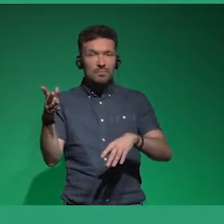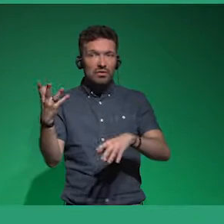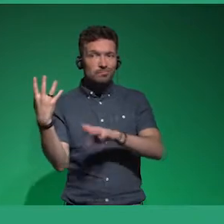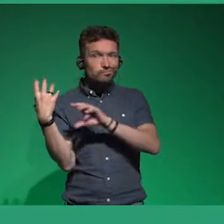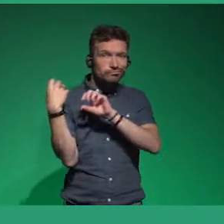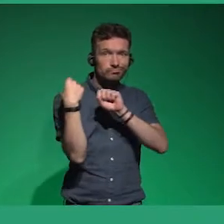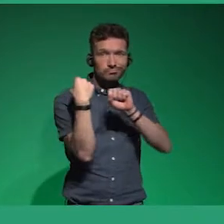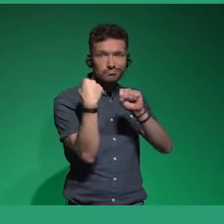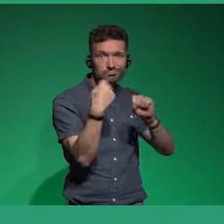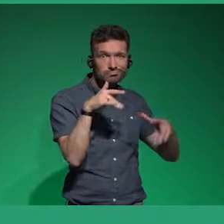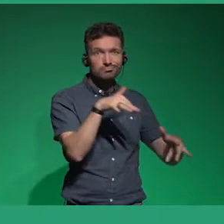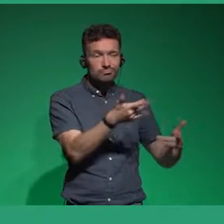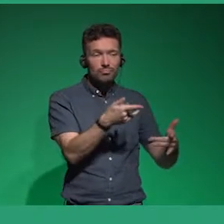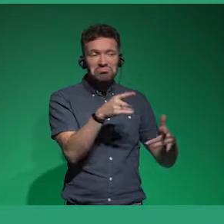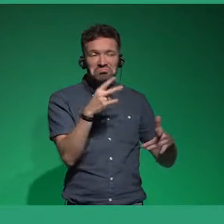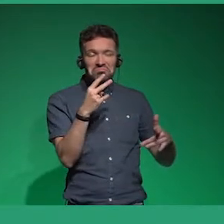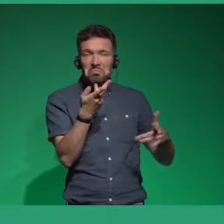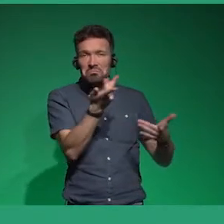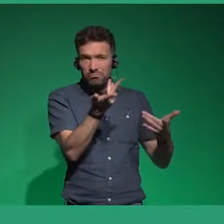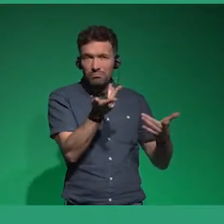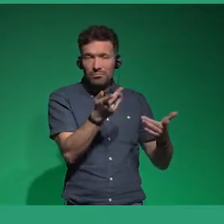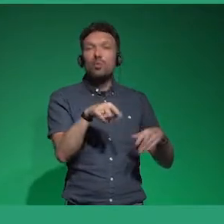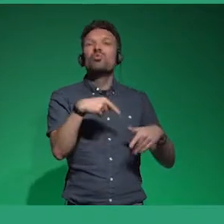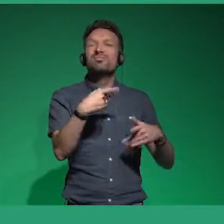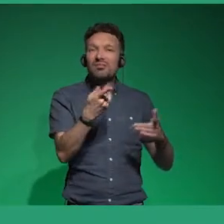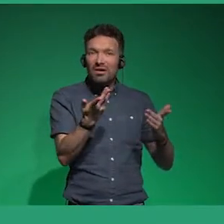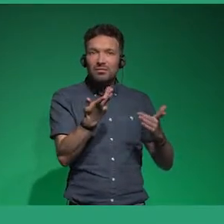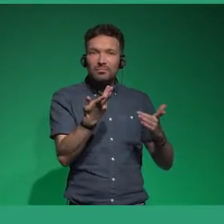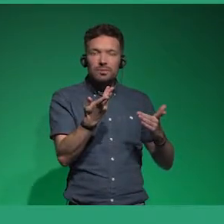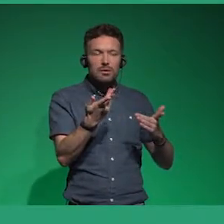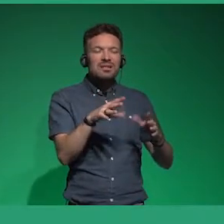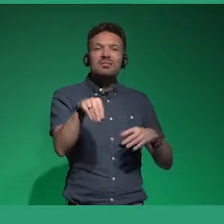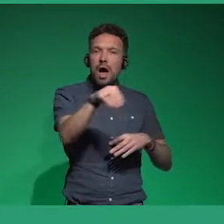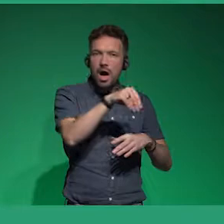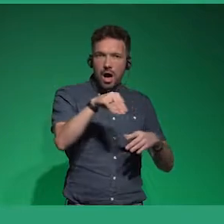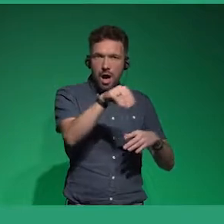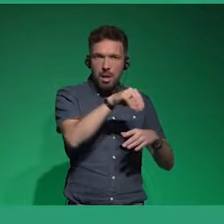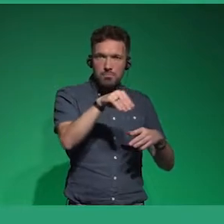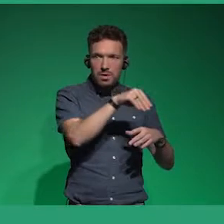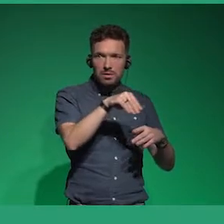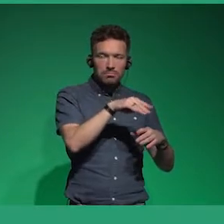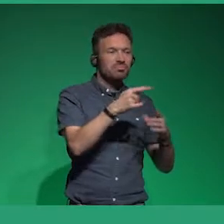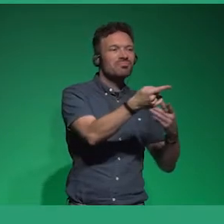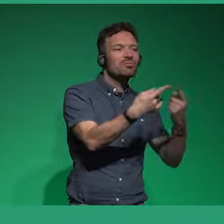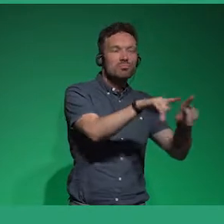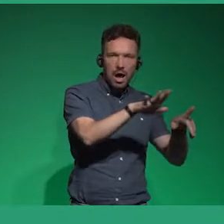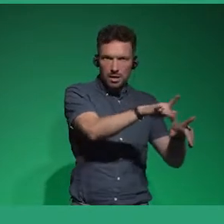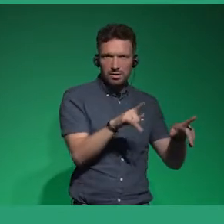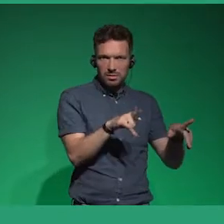they brought by the Dutch. Why? Kenapa kira-kira Kang? Kenapa kira-kira?